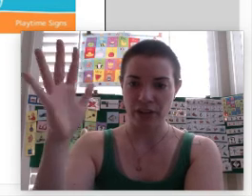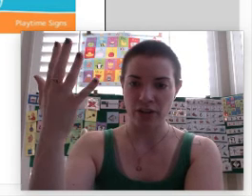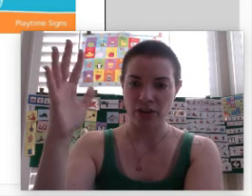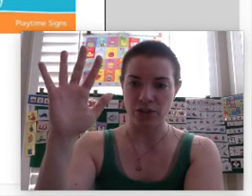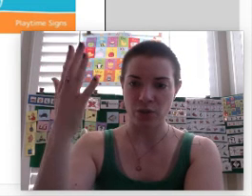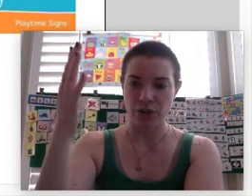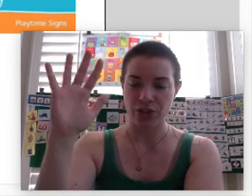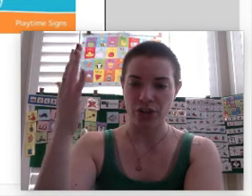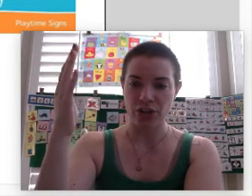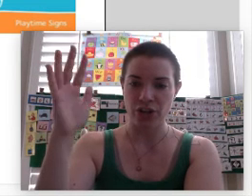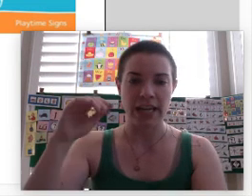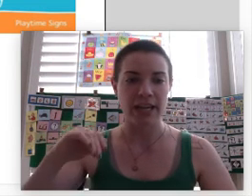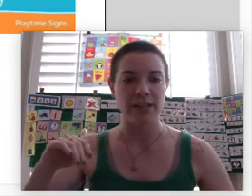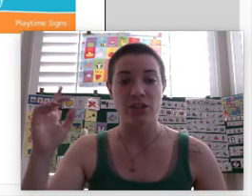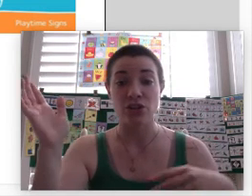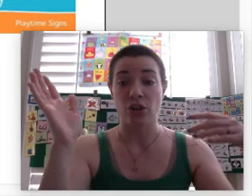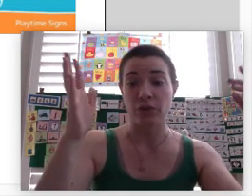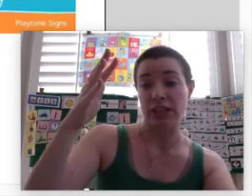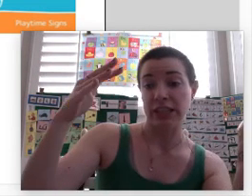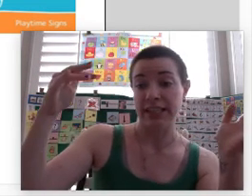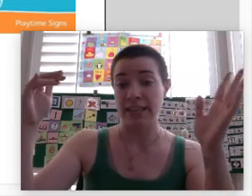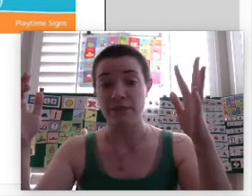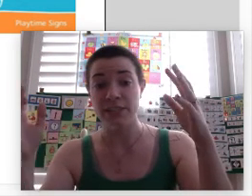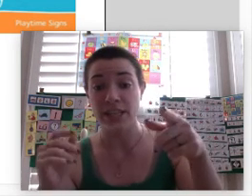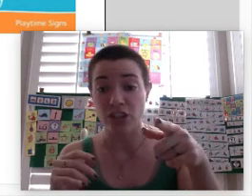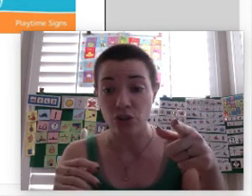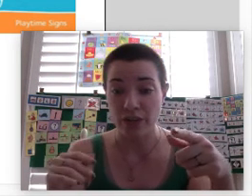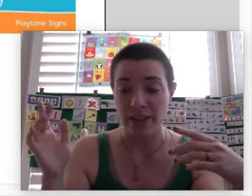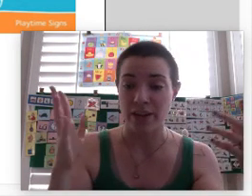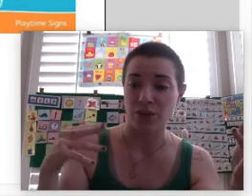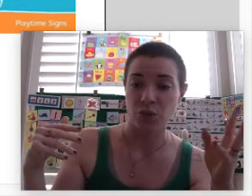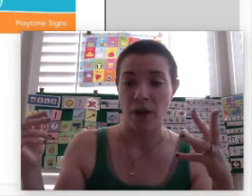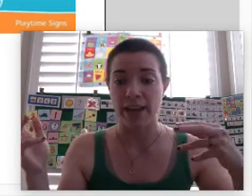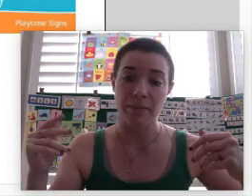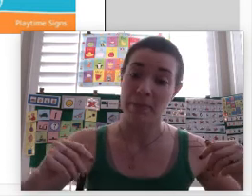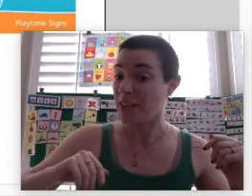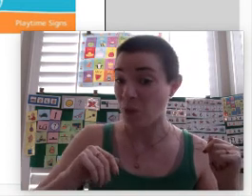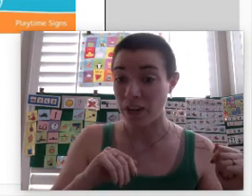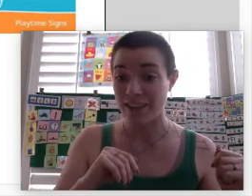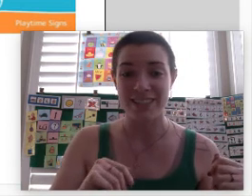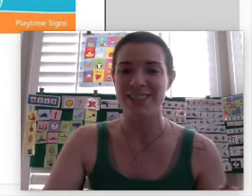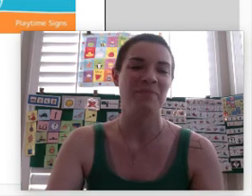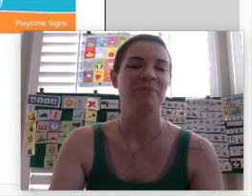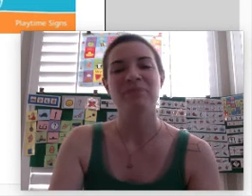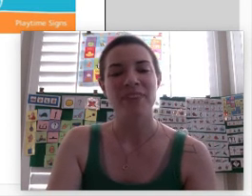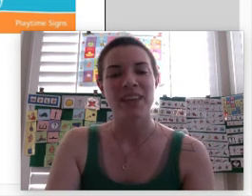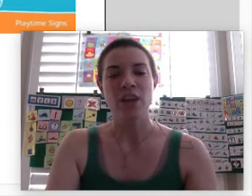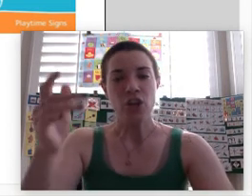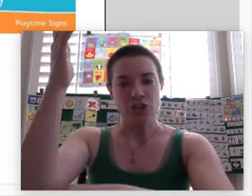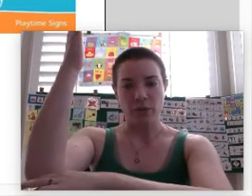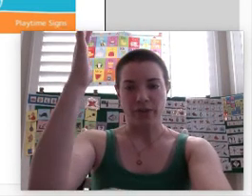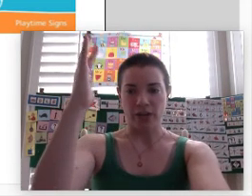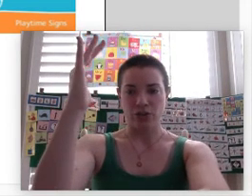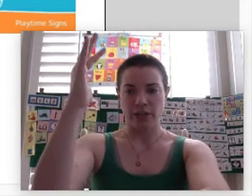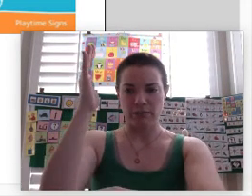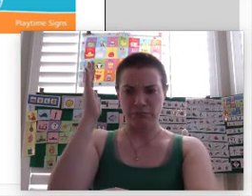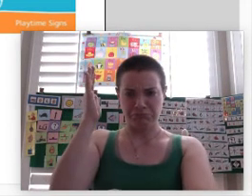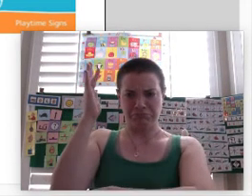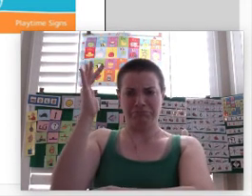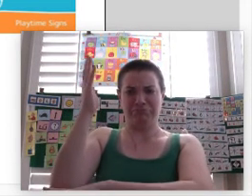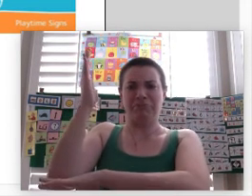your fingers or turn your hand to show the leaves in the tree that are swaying, maybe in the wind. So we've got